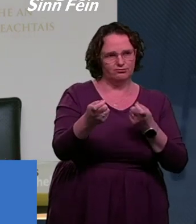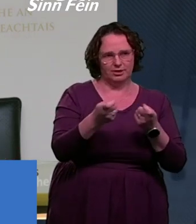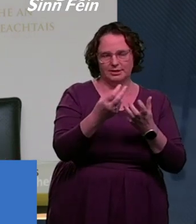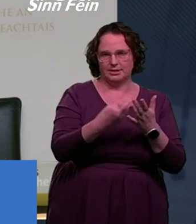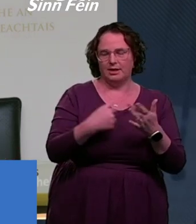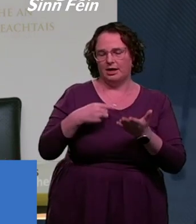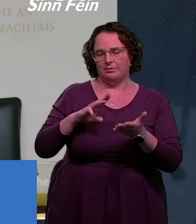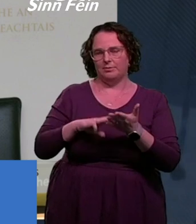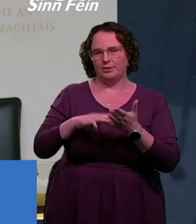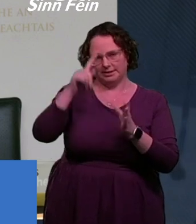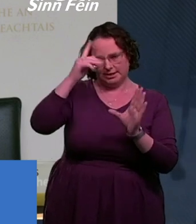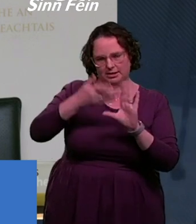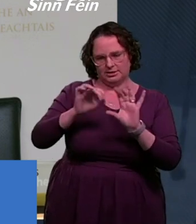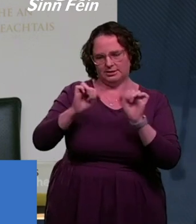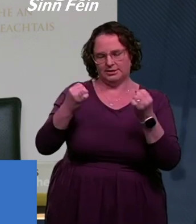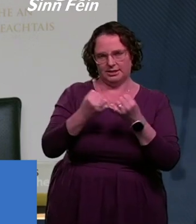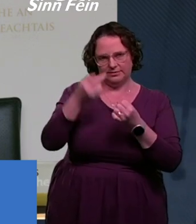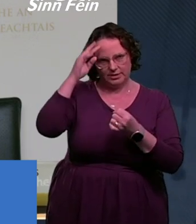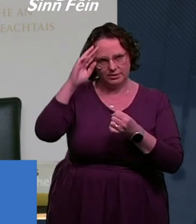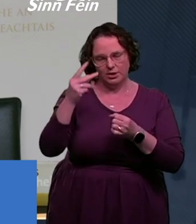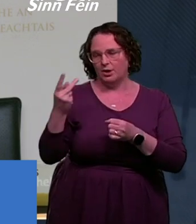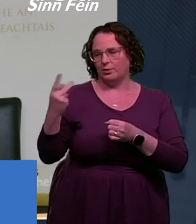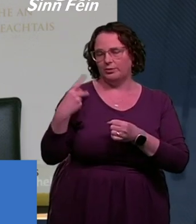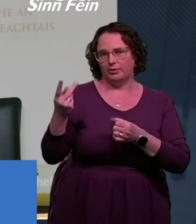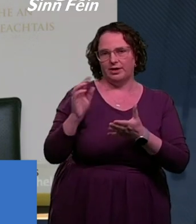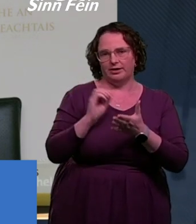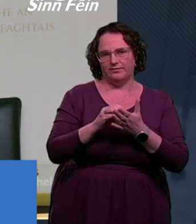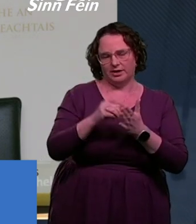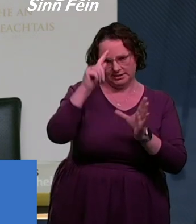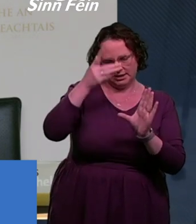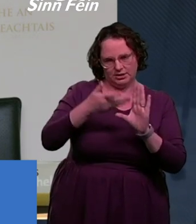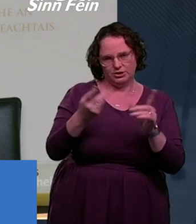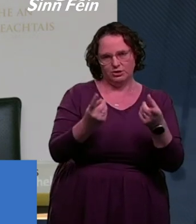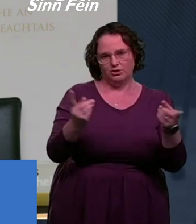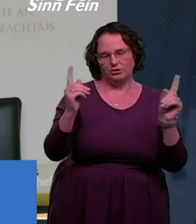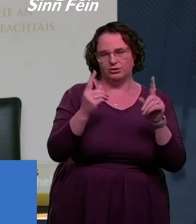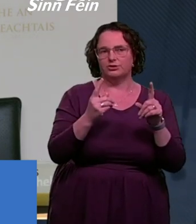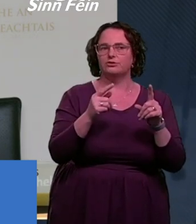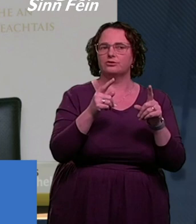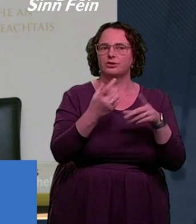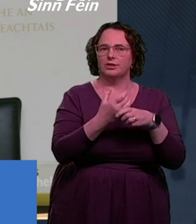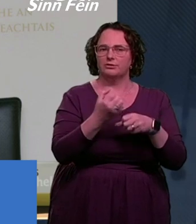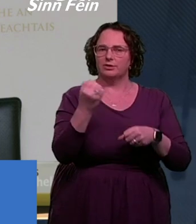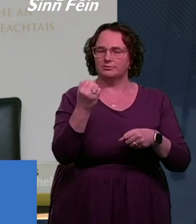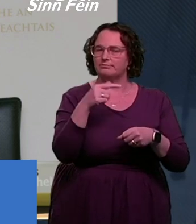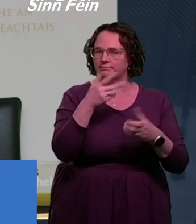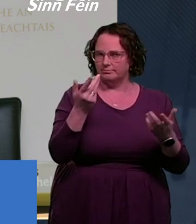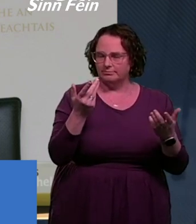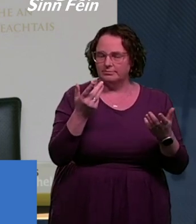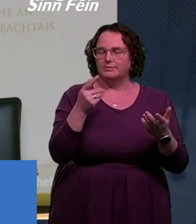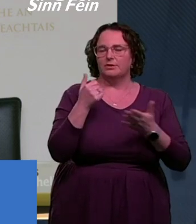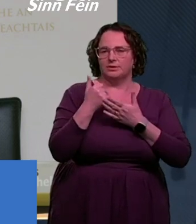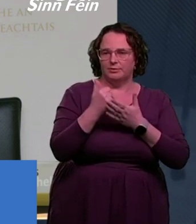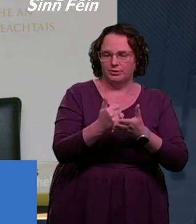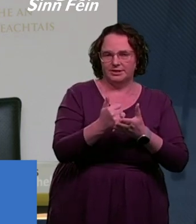I'm a member of the Psychological Society of Ireland. We both have our psychology undergraduates. We're working with and we're supporting the